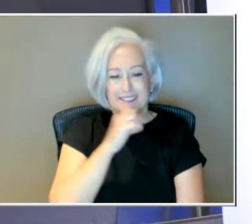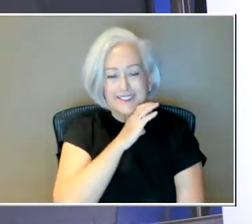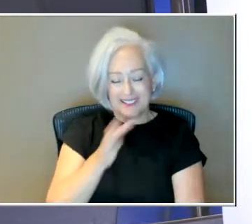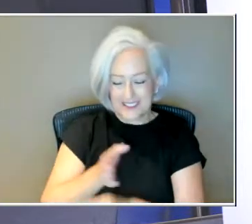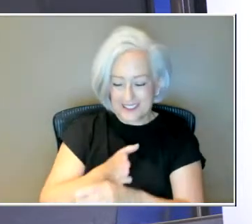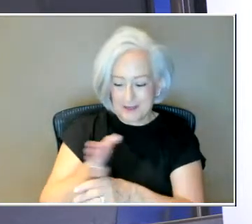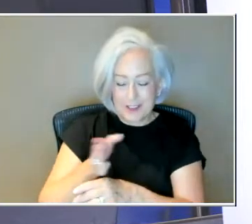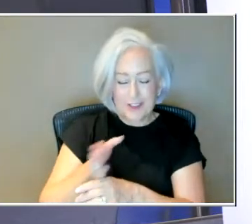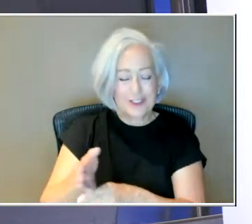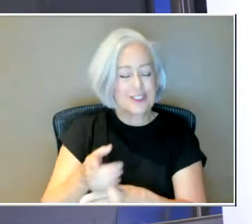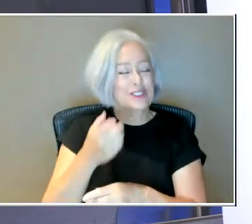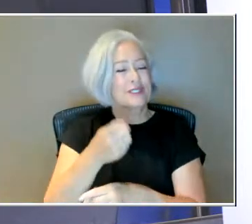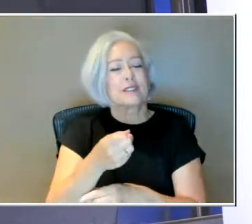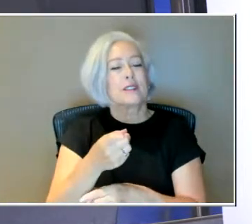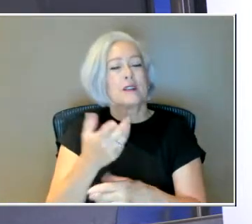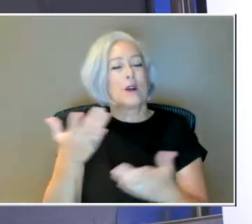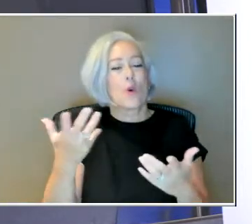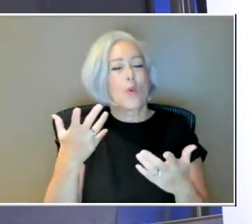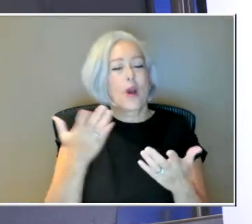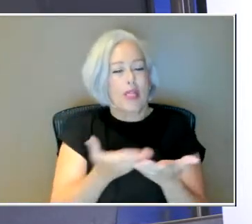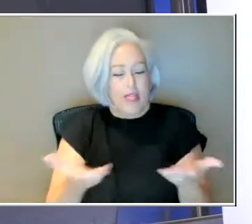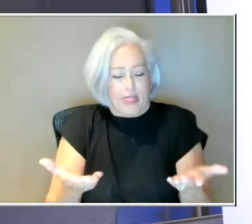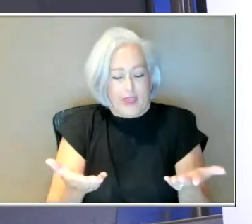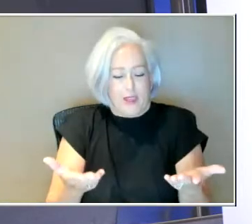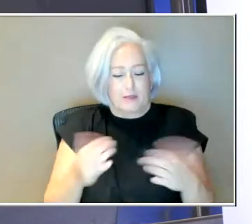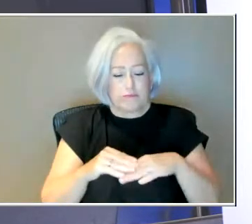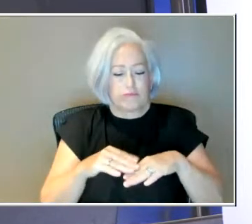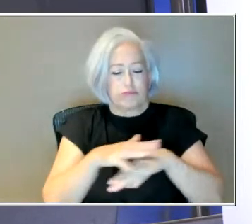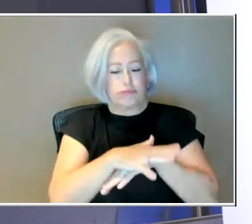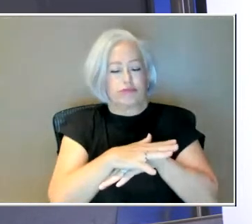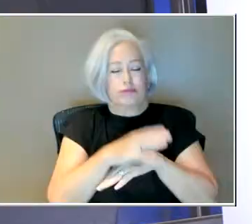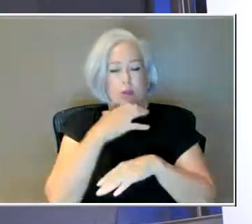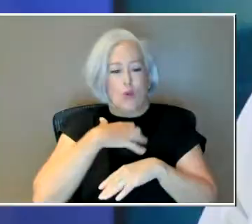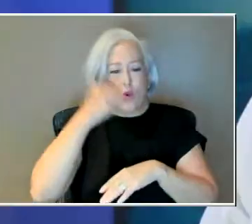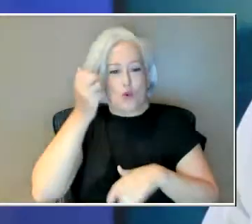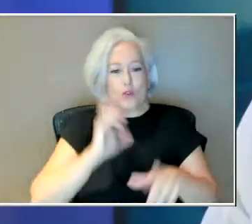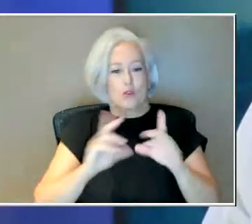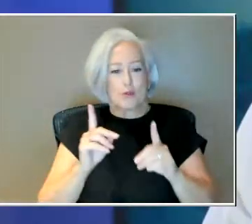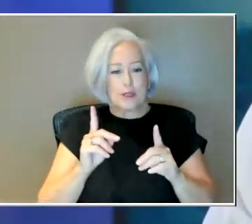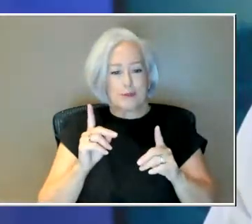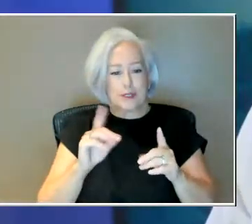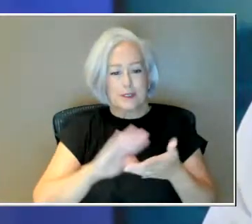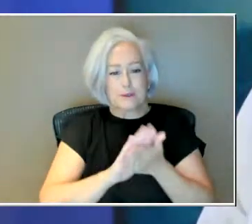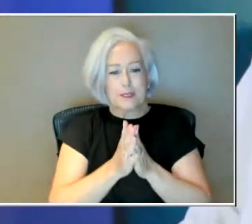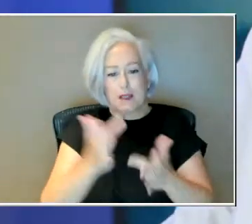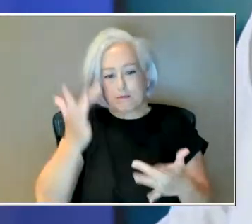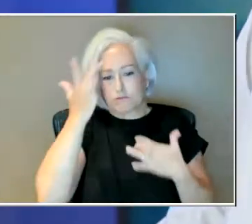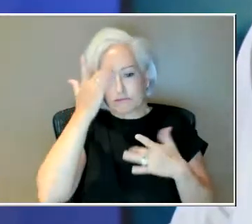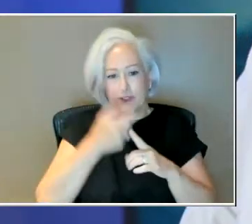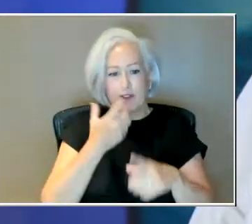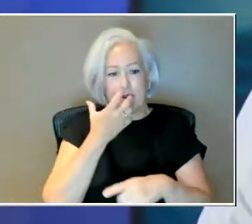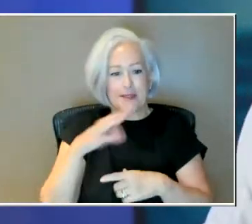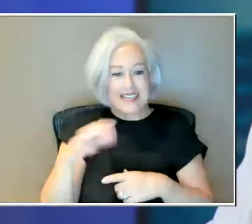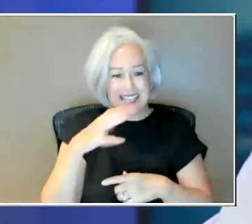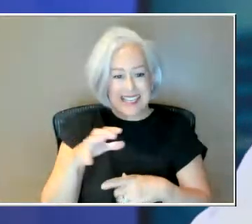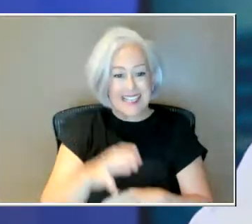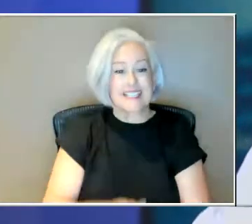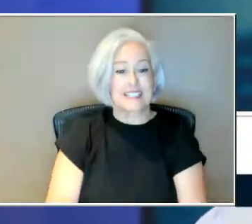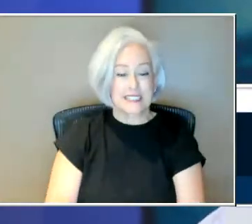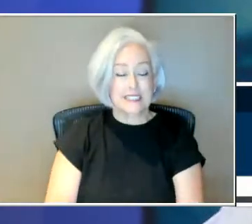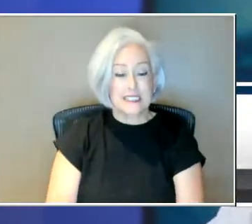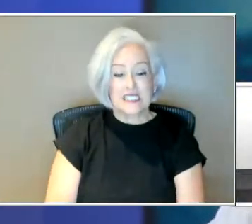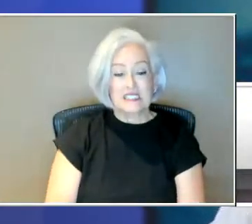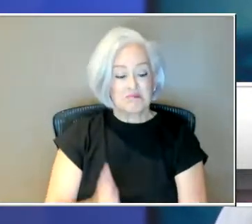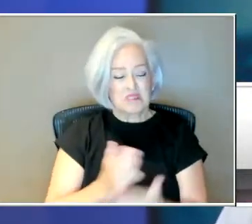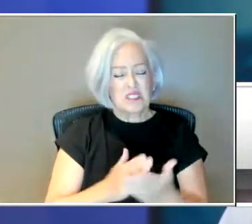more susceptible to heat-related illness? You know, I think that some of the other people on have really touched on some of this, right? Like there are lots